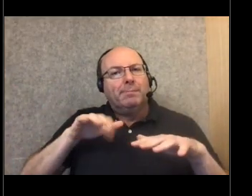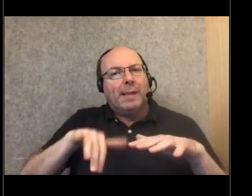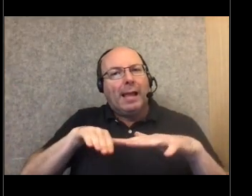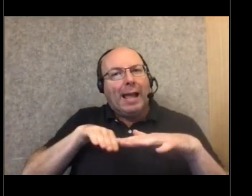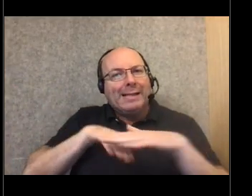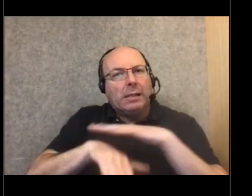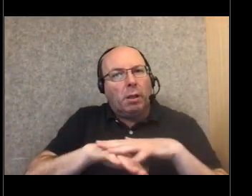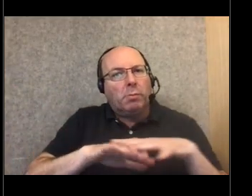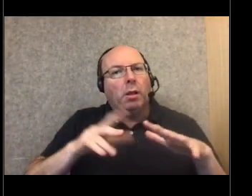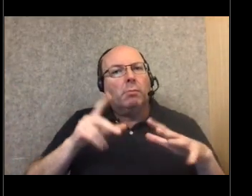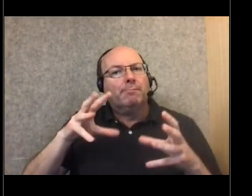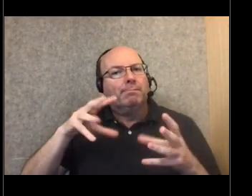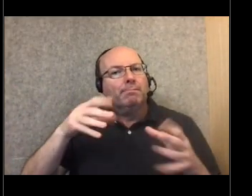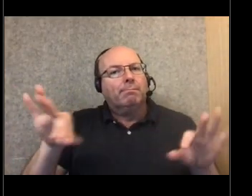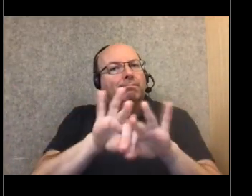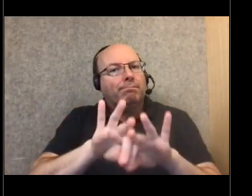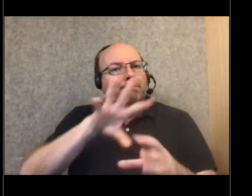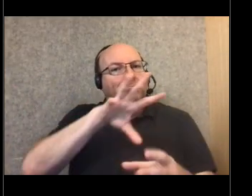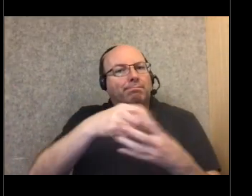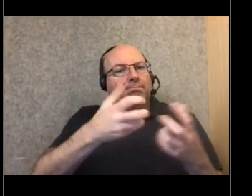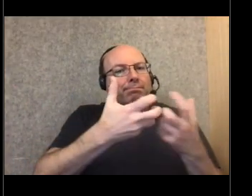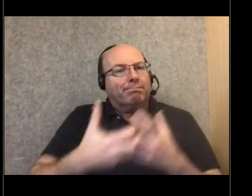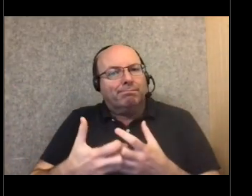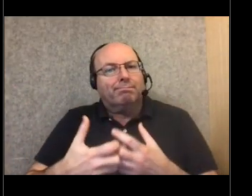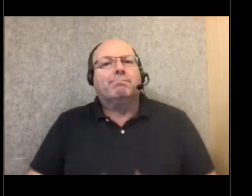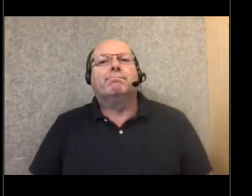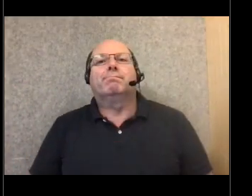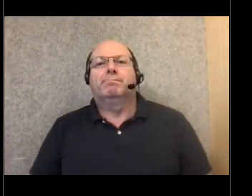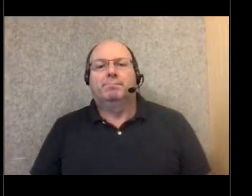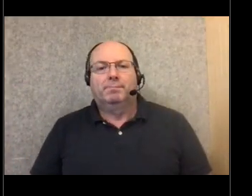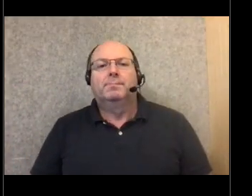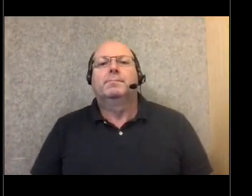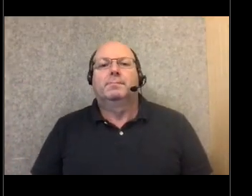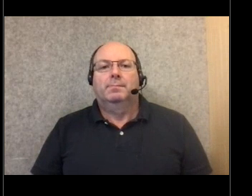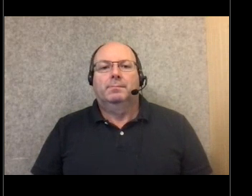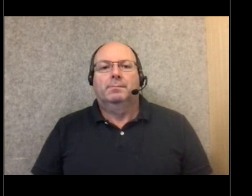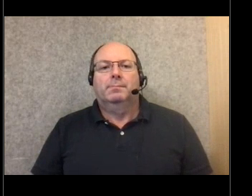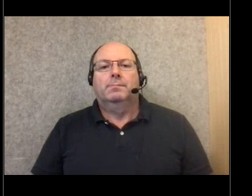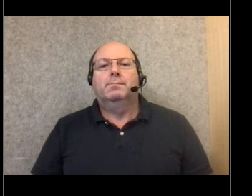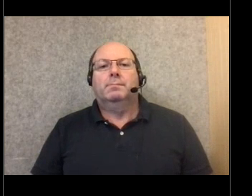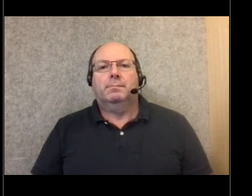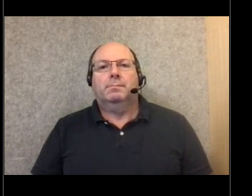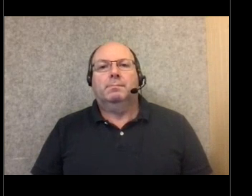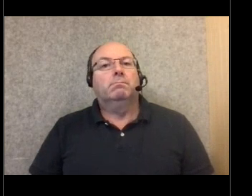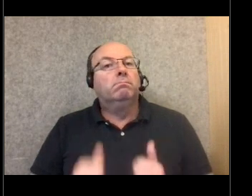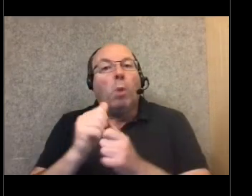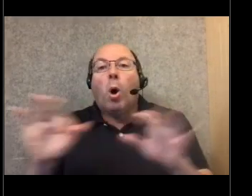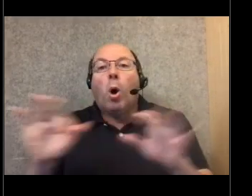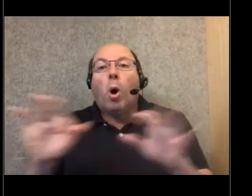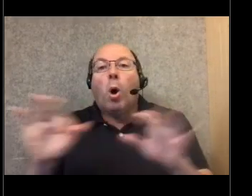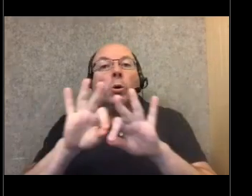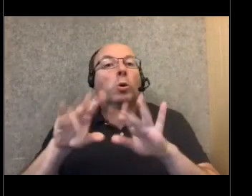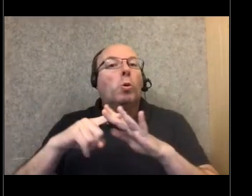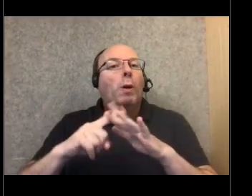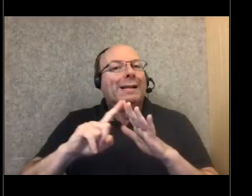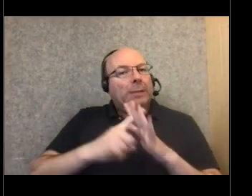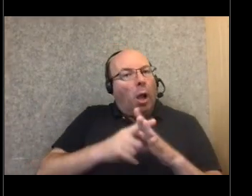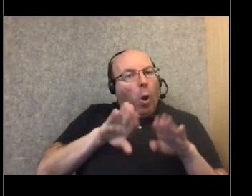This is particularly crucial in the early stages of planning, when